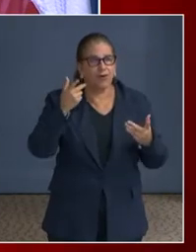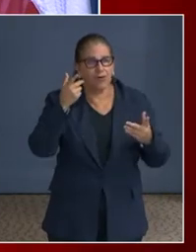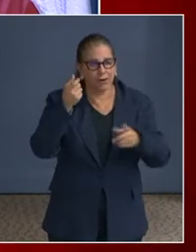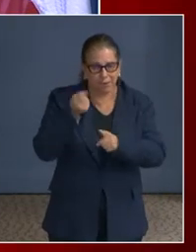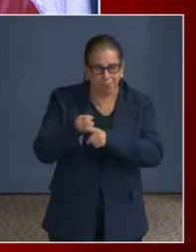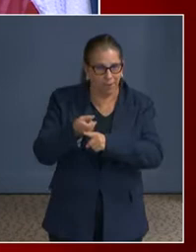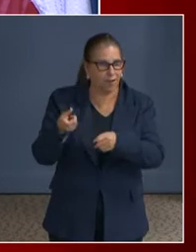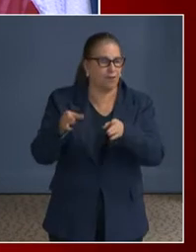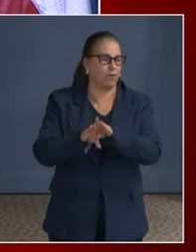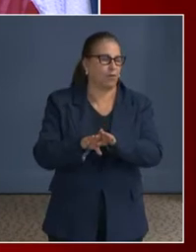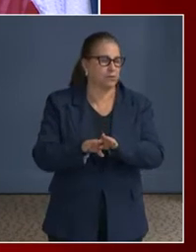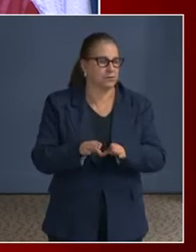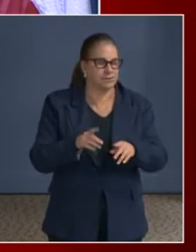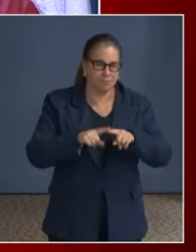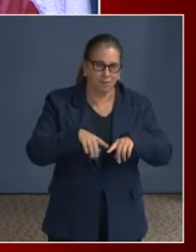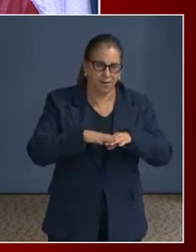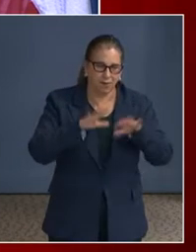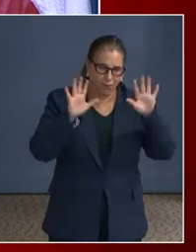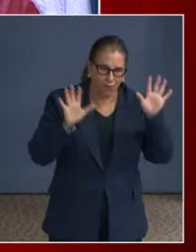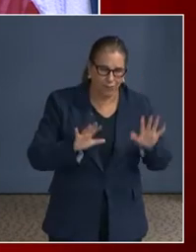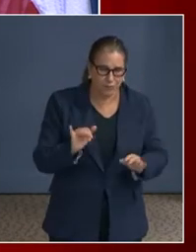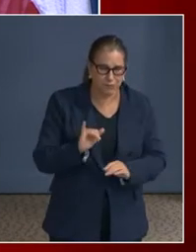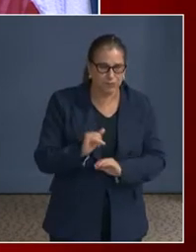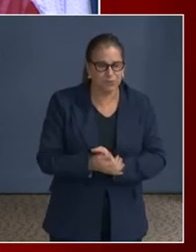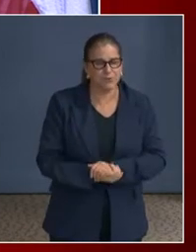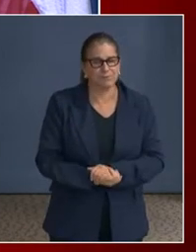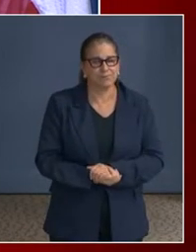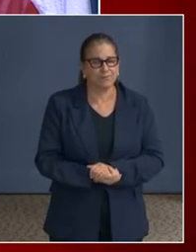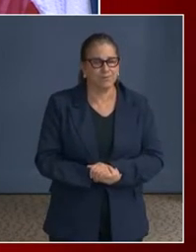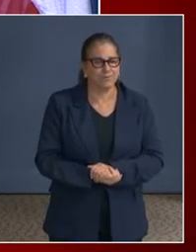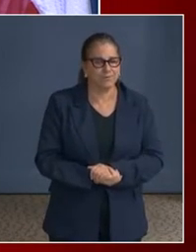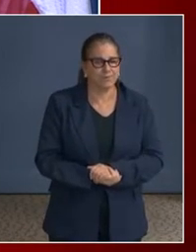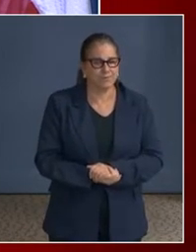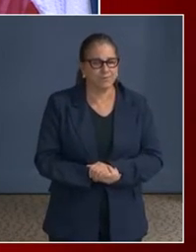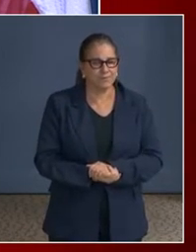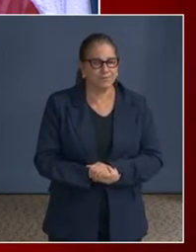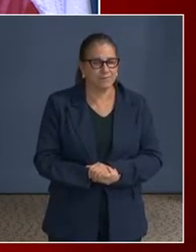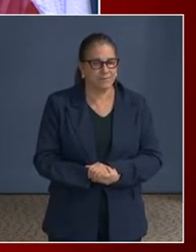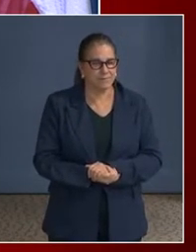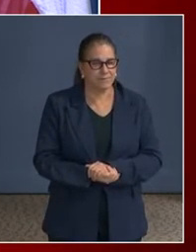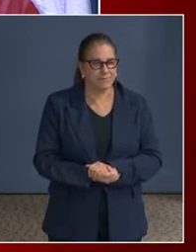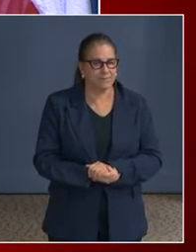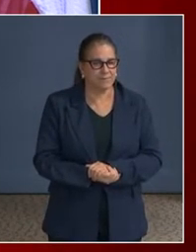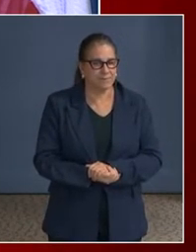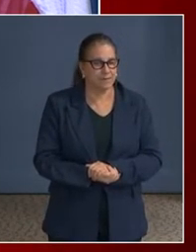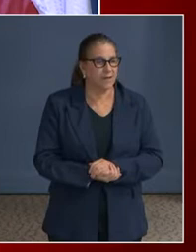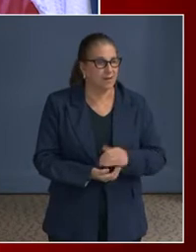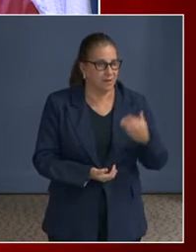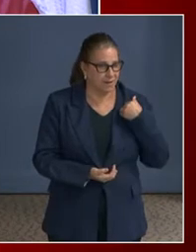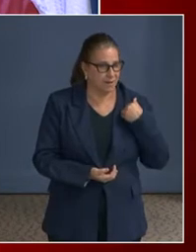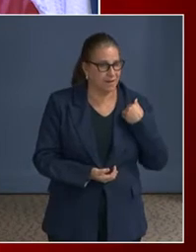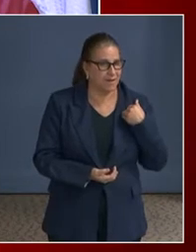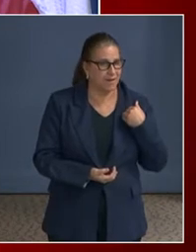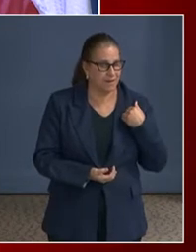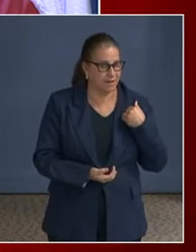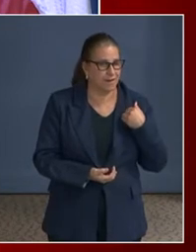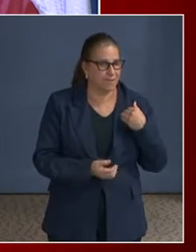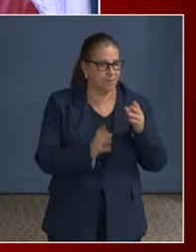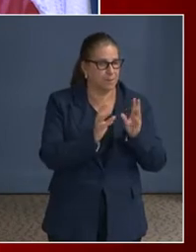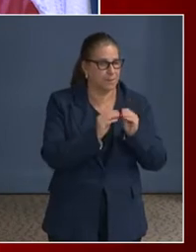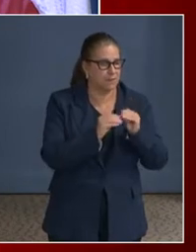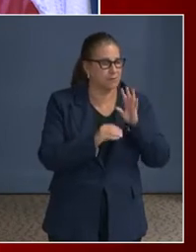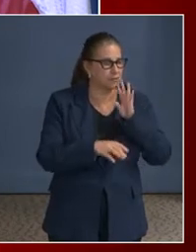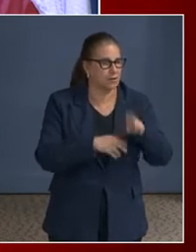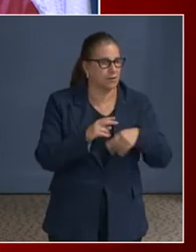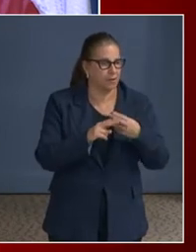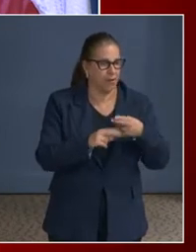weather. What I'll do is I will get briefed on the F Street location after this and report back. But are